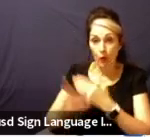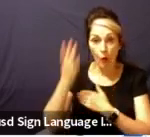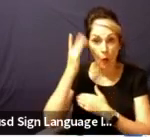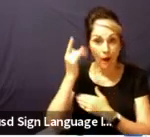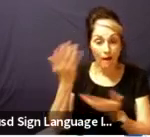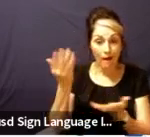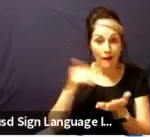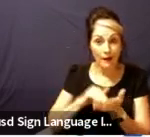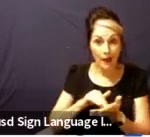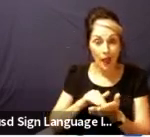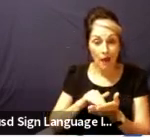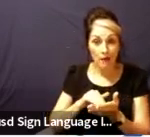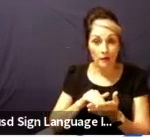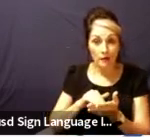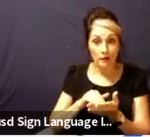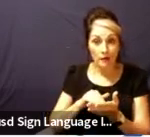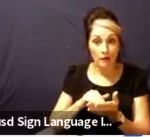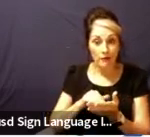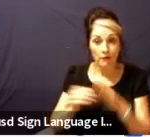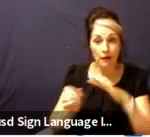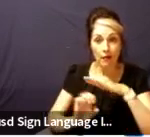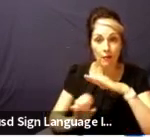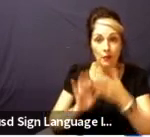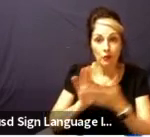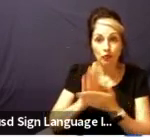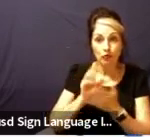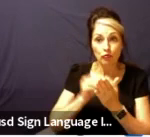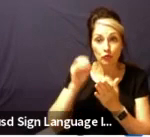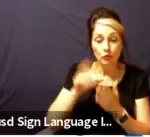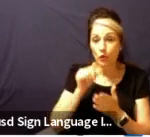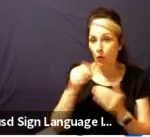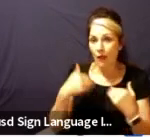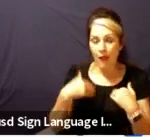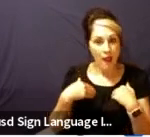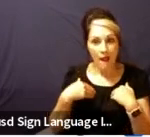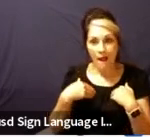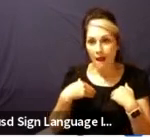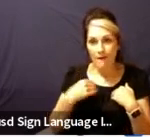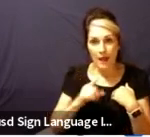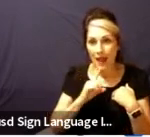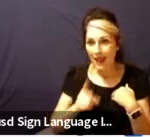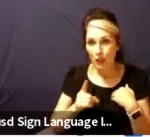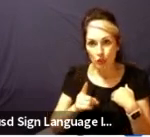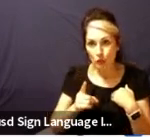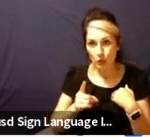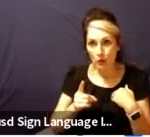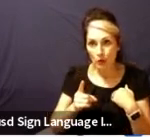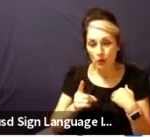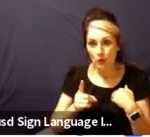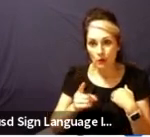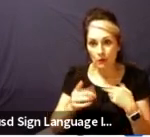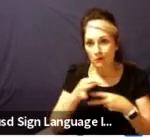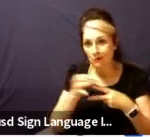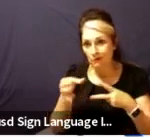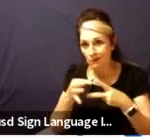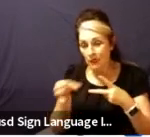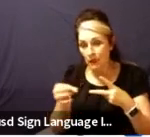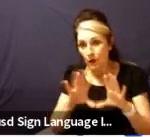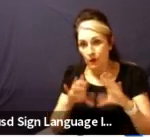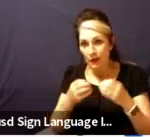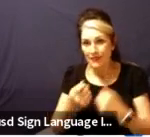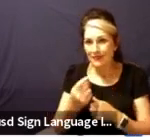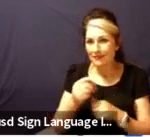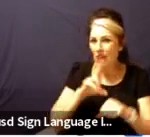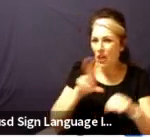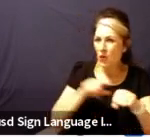again, uh, elementary school students don't have actual multiple classes. They have